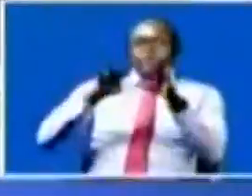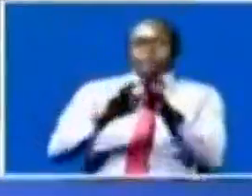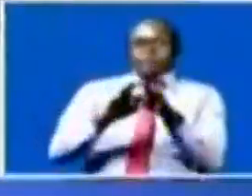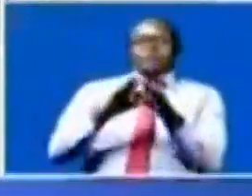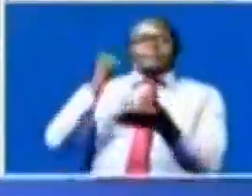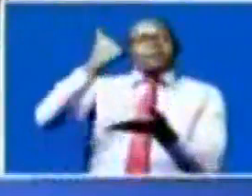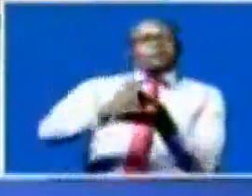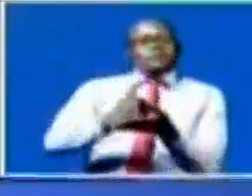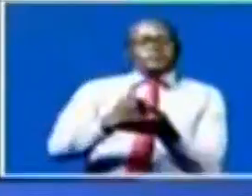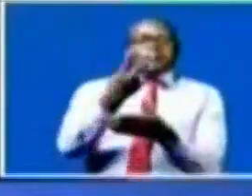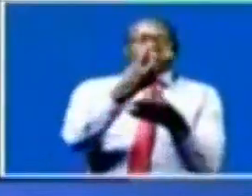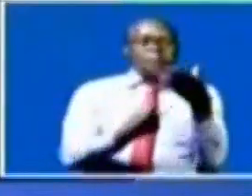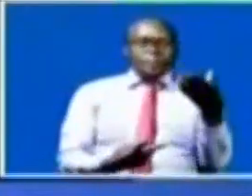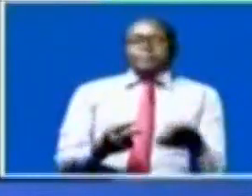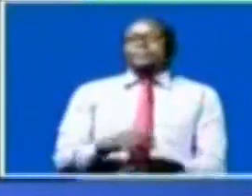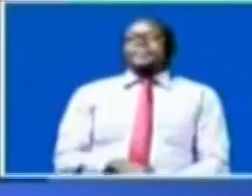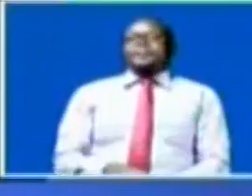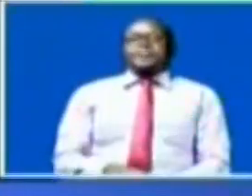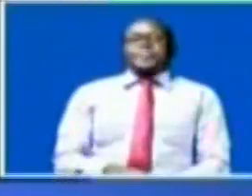the president and his deputy